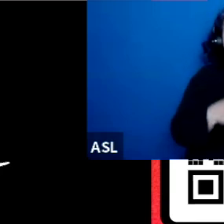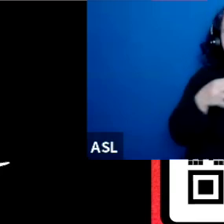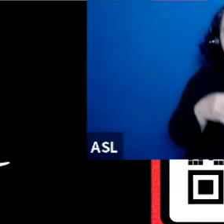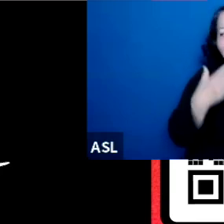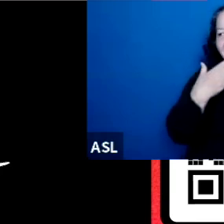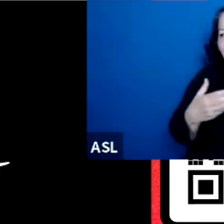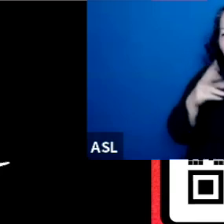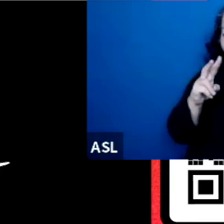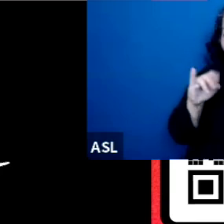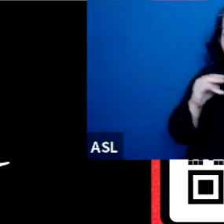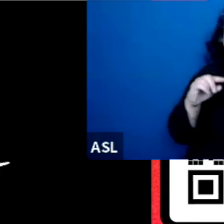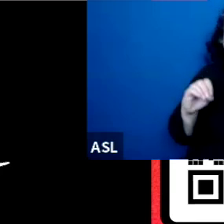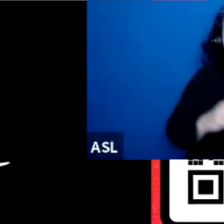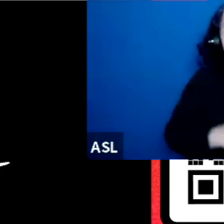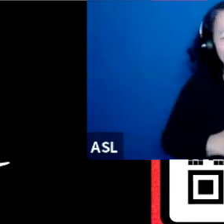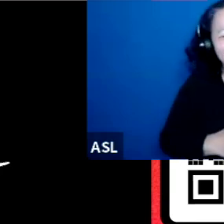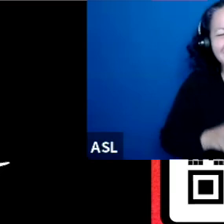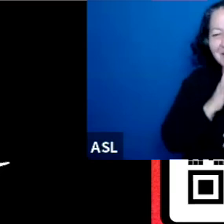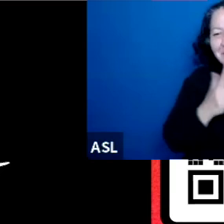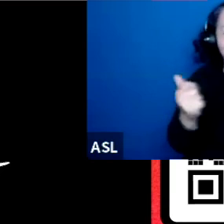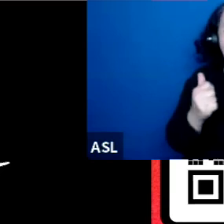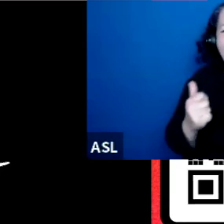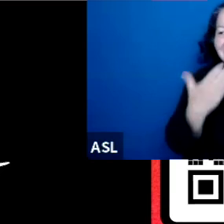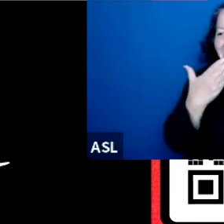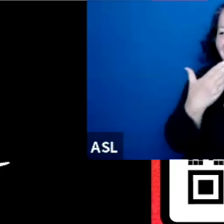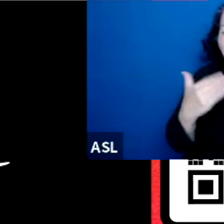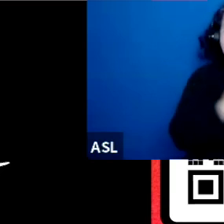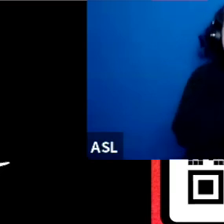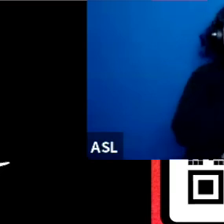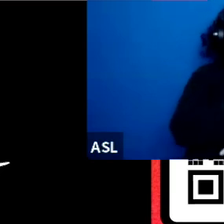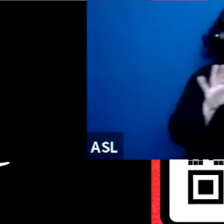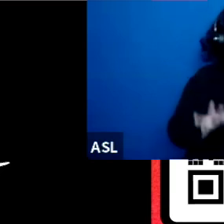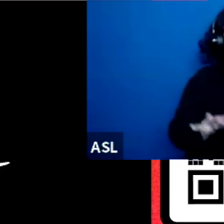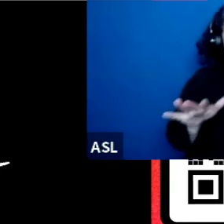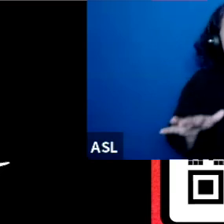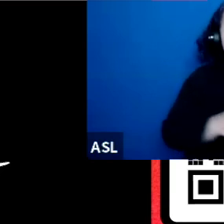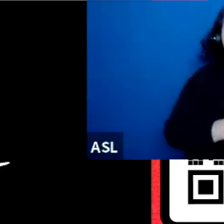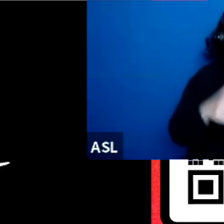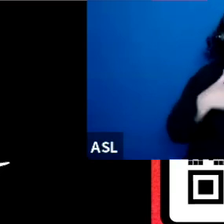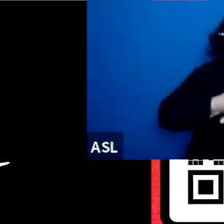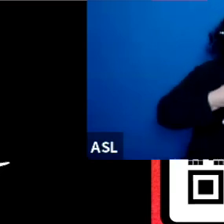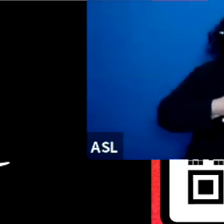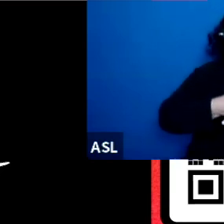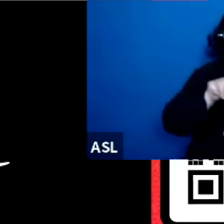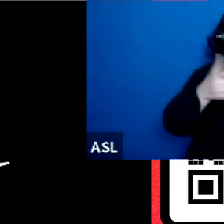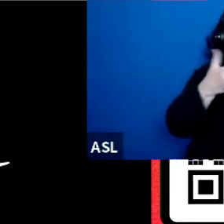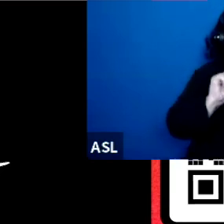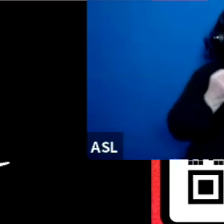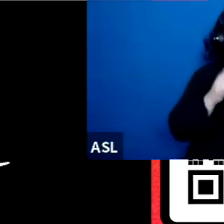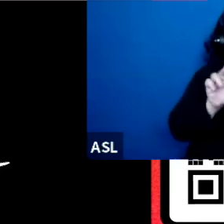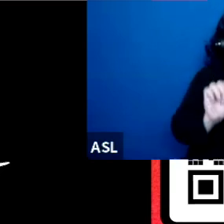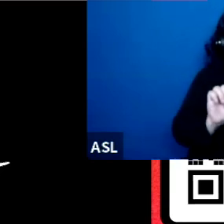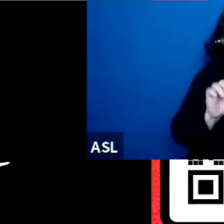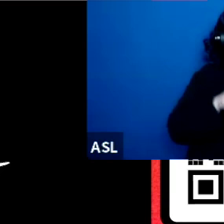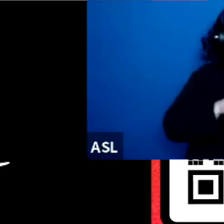the reminder. So I oversee the Lighthouse Learning Collective, which is out of New York City. It's a program for trans